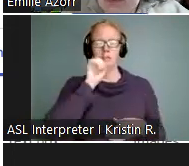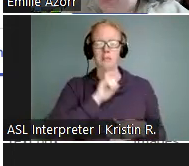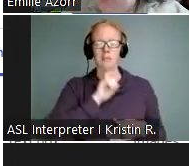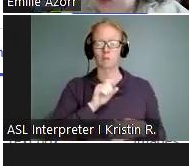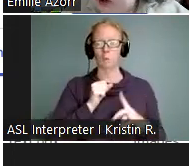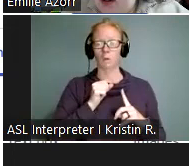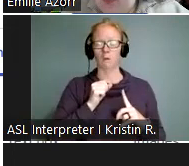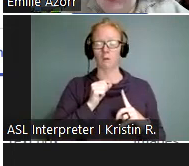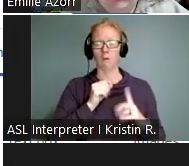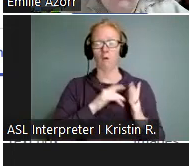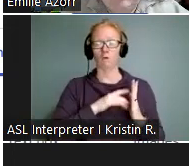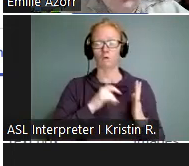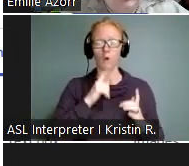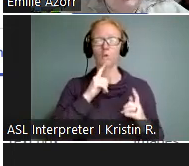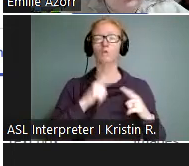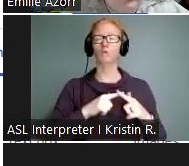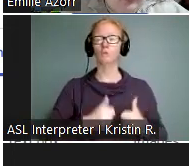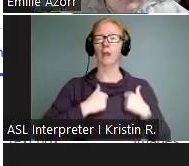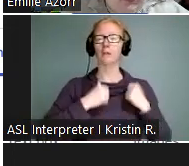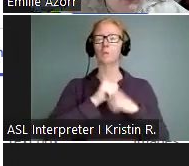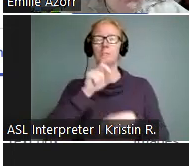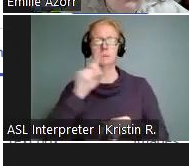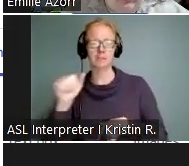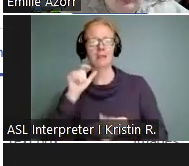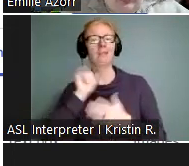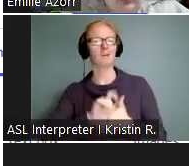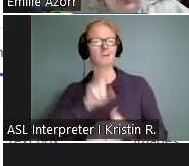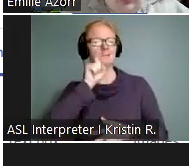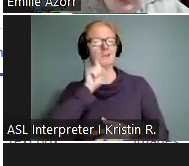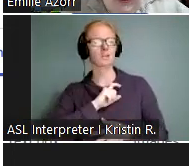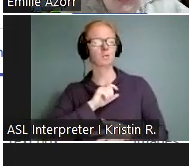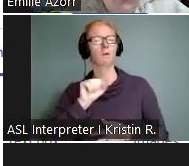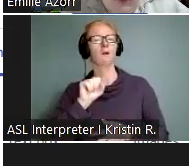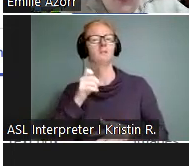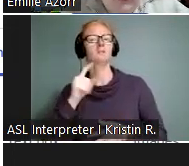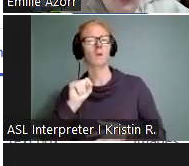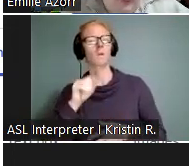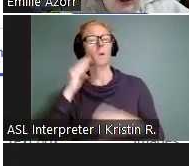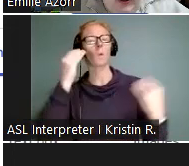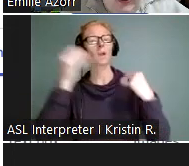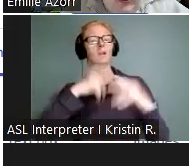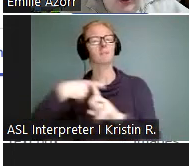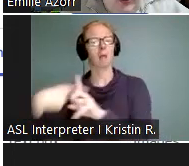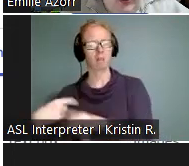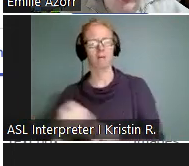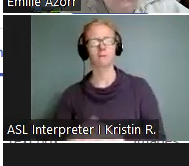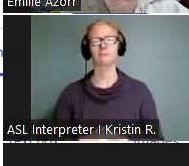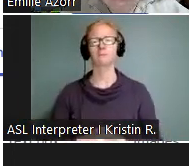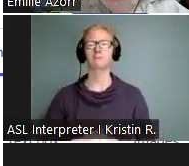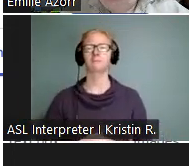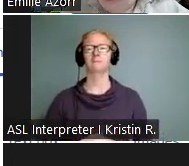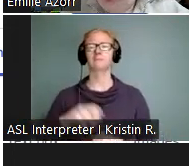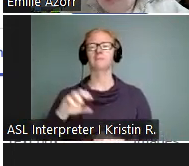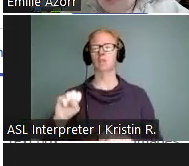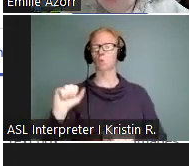with Disabilities. That was the training that we did for Sexual Assault Awareness Month. And we also